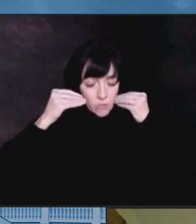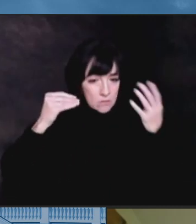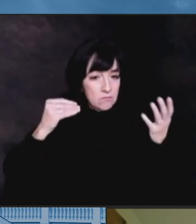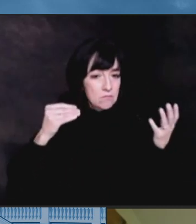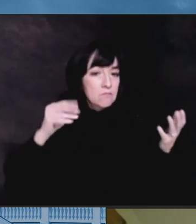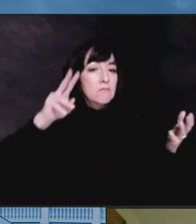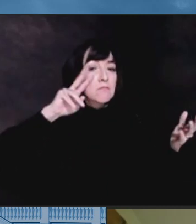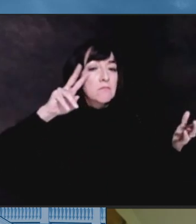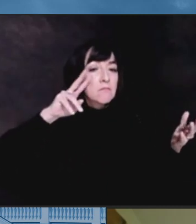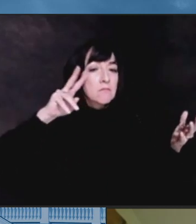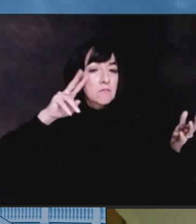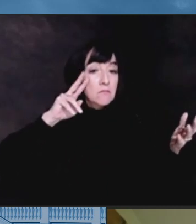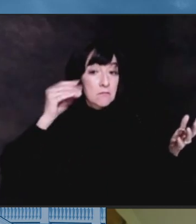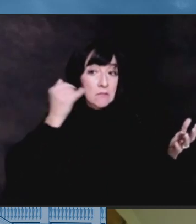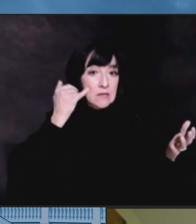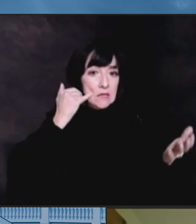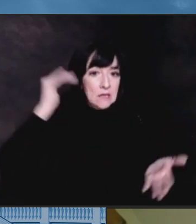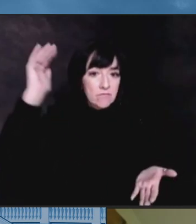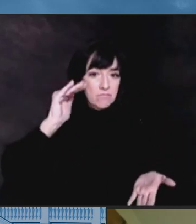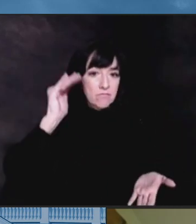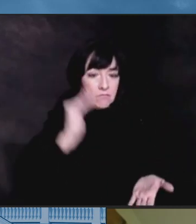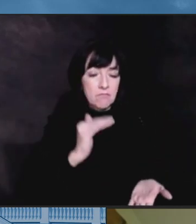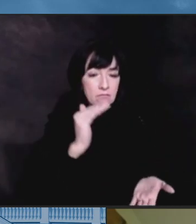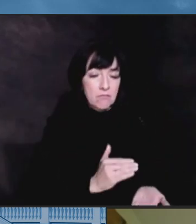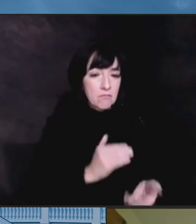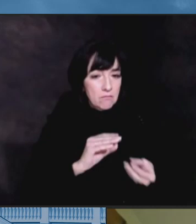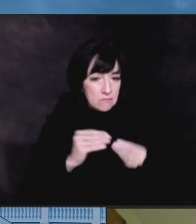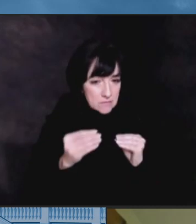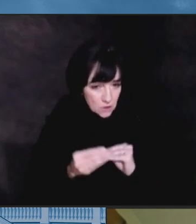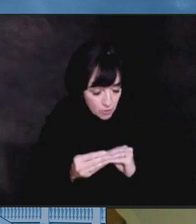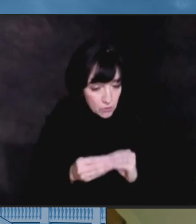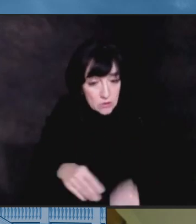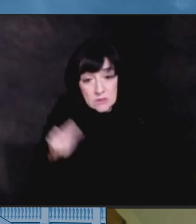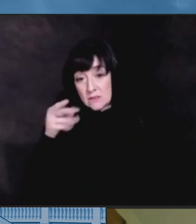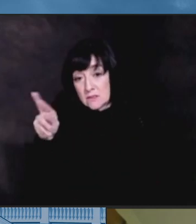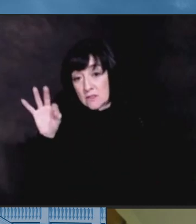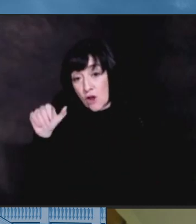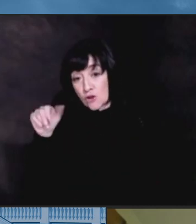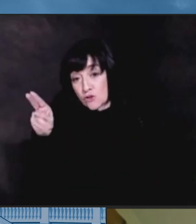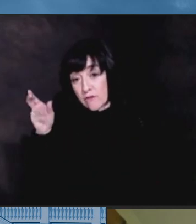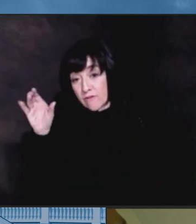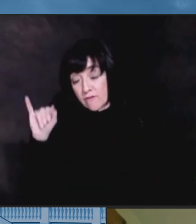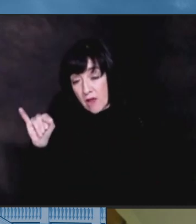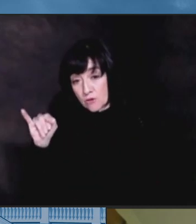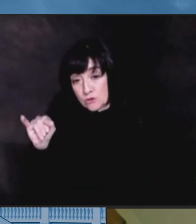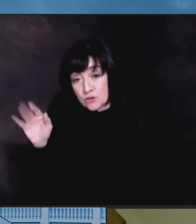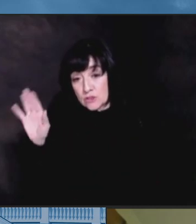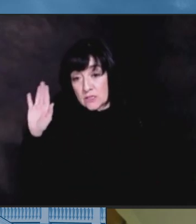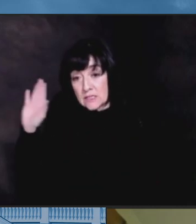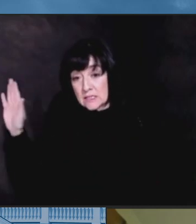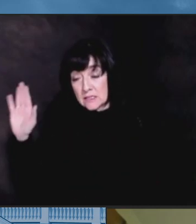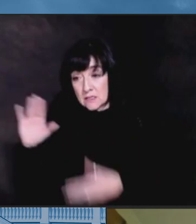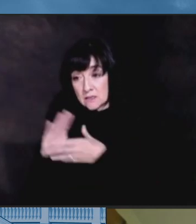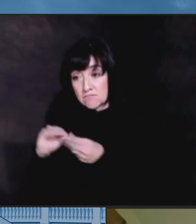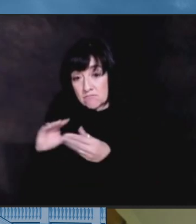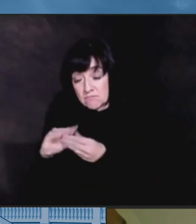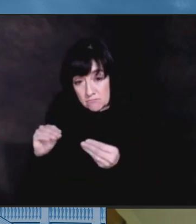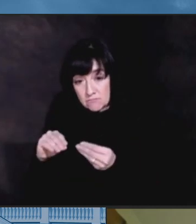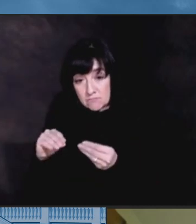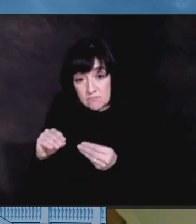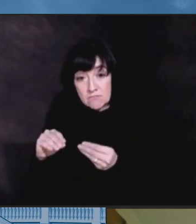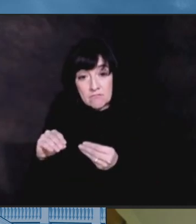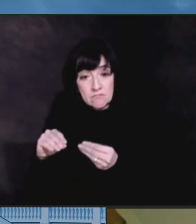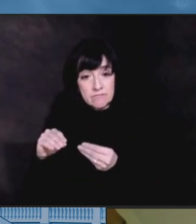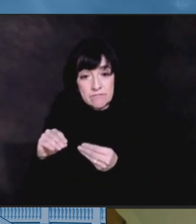safety of schools. Dr. Fauci would also say, as I understand it, if it was up to him, he